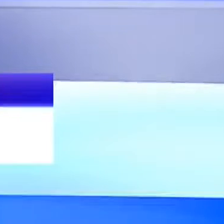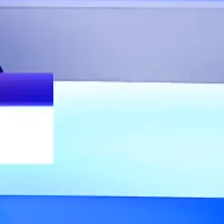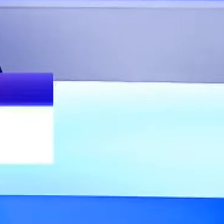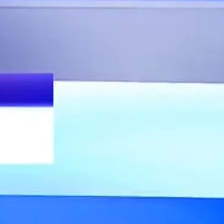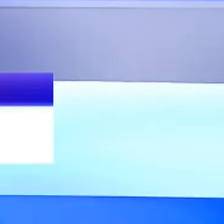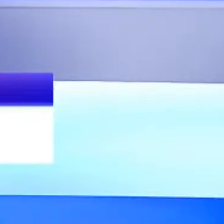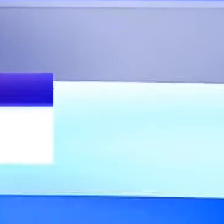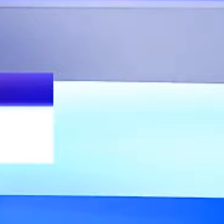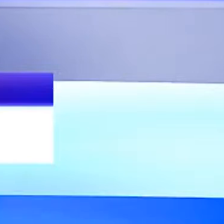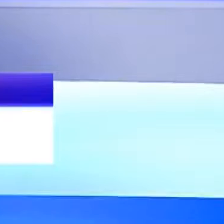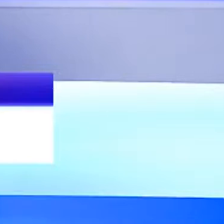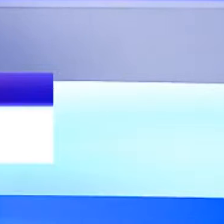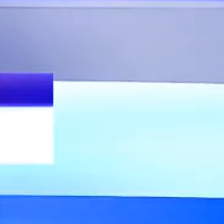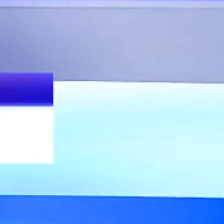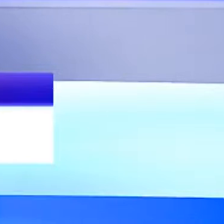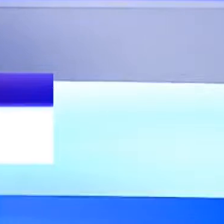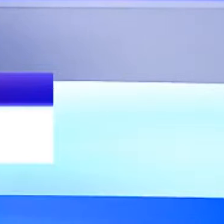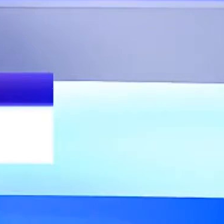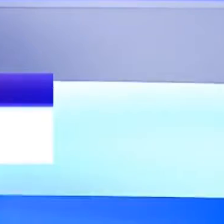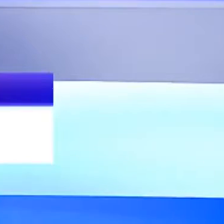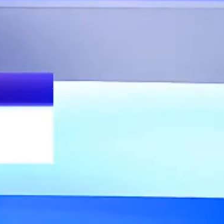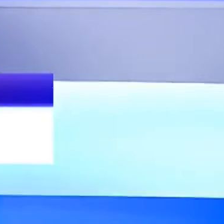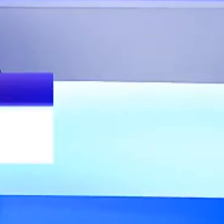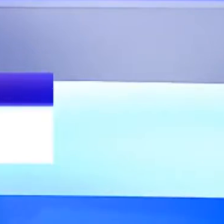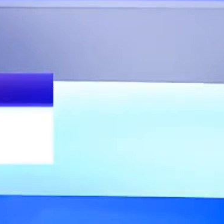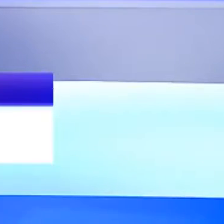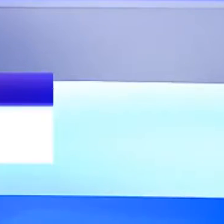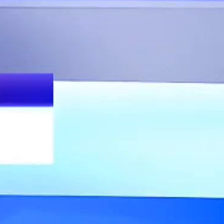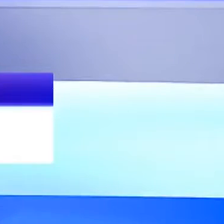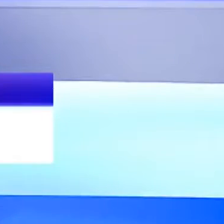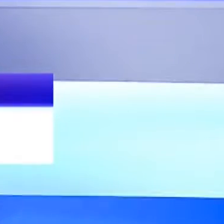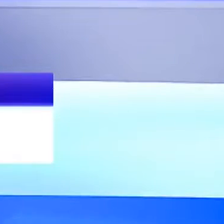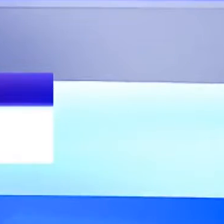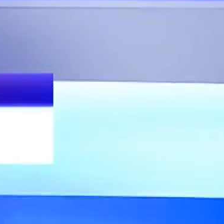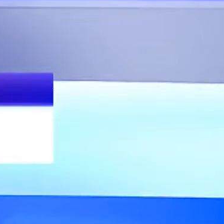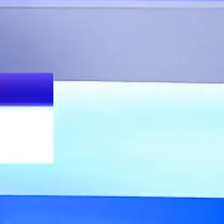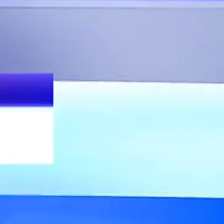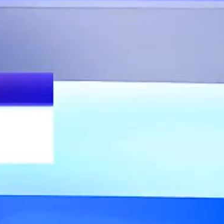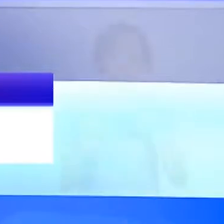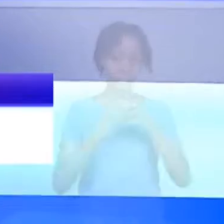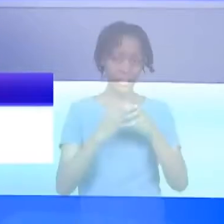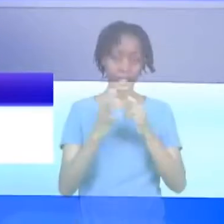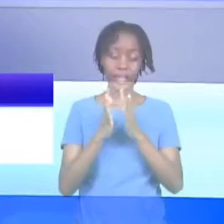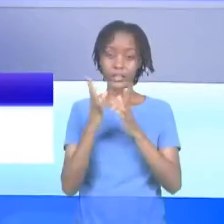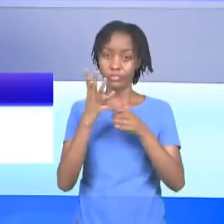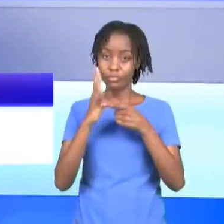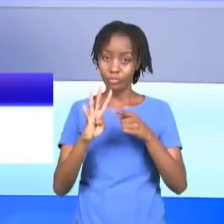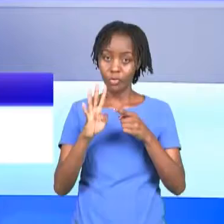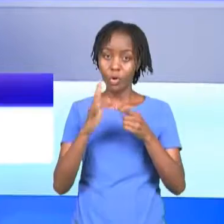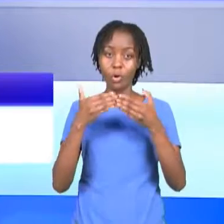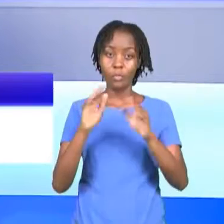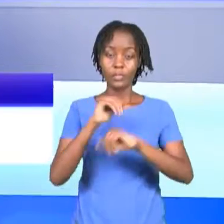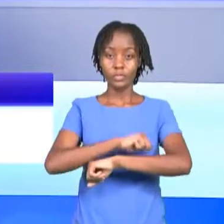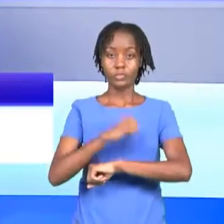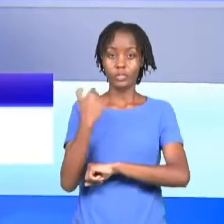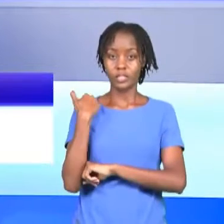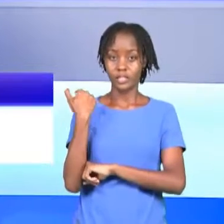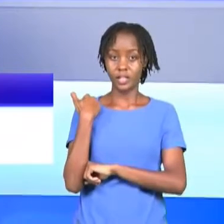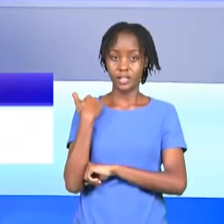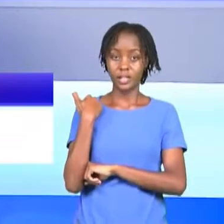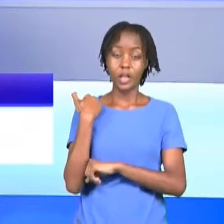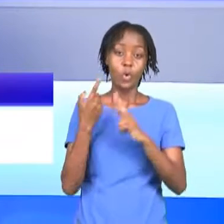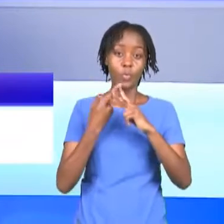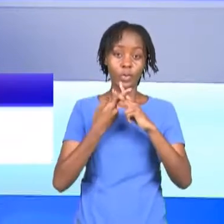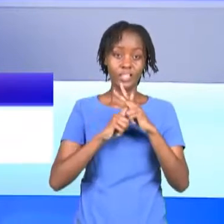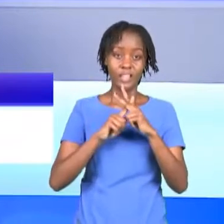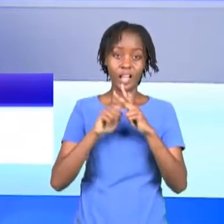Kenya. Now, Grade 4 and Standard 8 learners who opened school yesterday will be assessed from Monday next week to